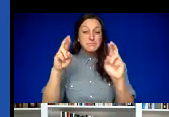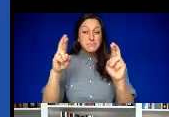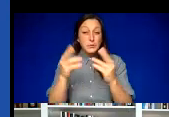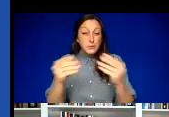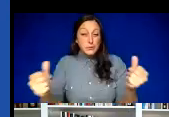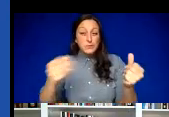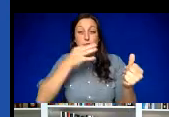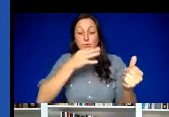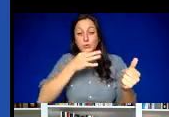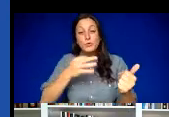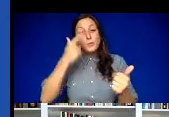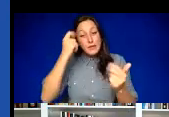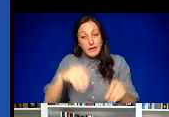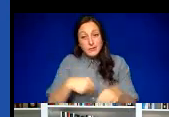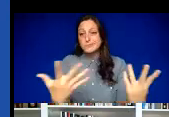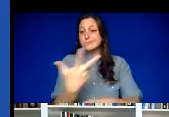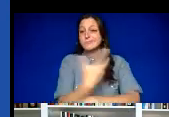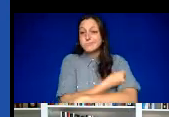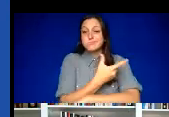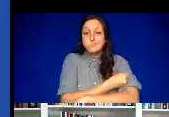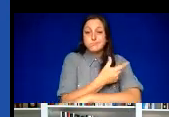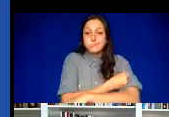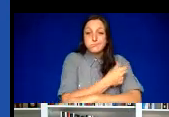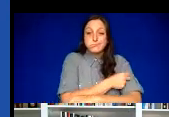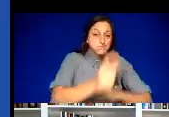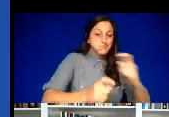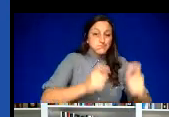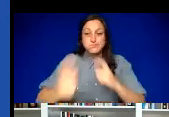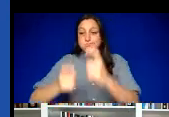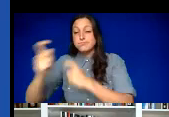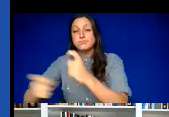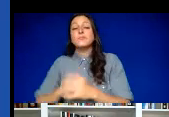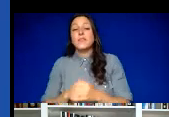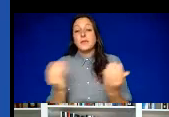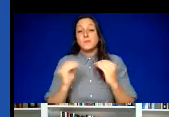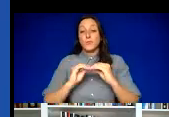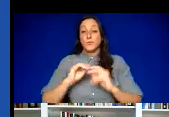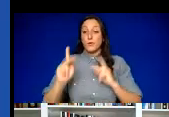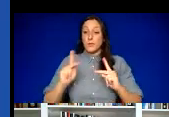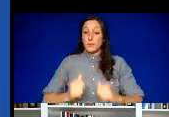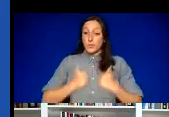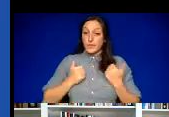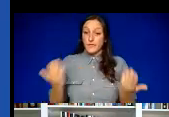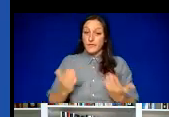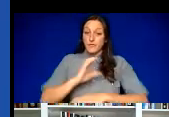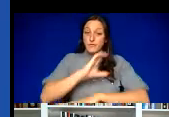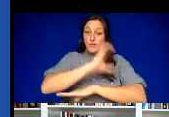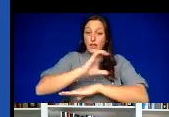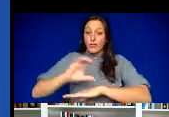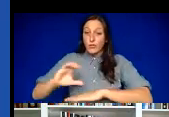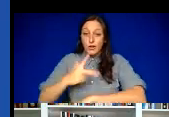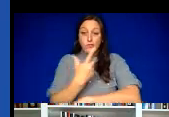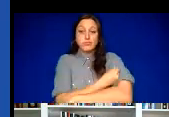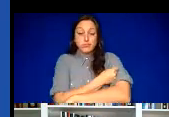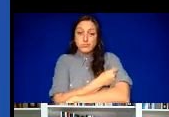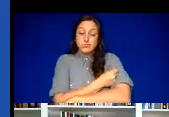vaccine campaign continues to increase, and as more Coloradans receive this life-changing vaccine, it is